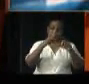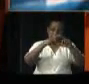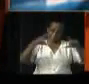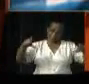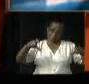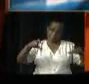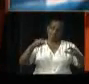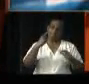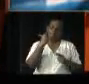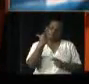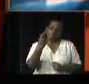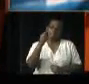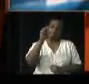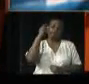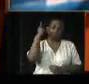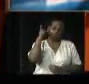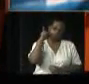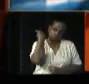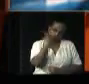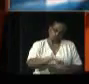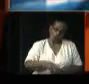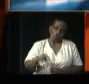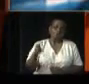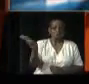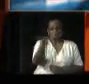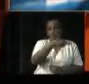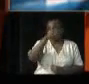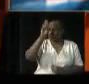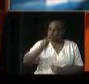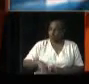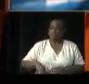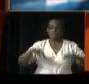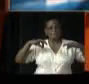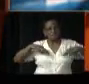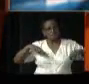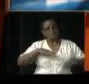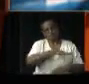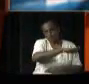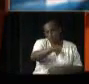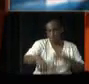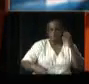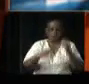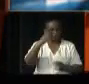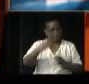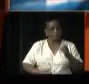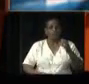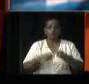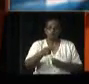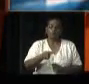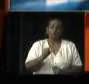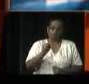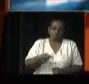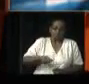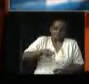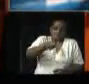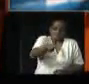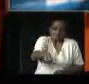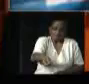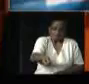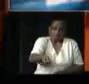check for $70,000 to the Minister of Spatial Planning of Land and Forest Management,